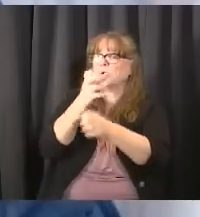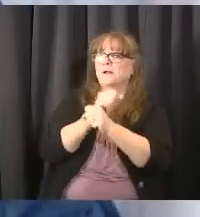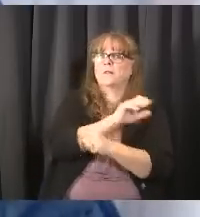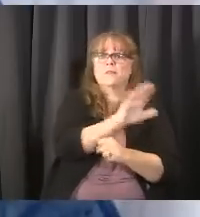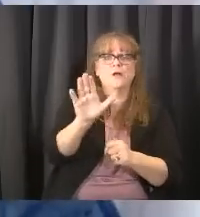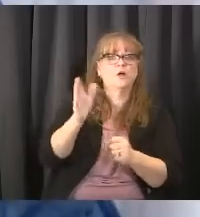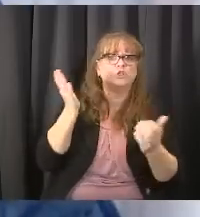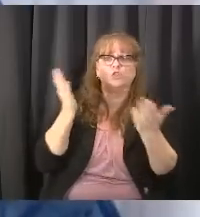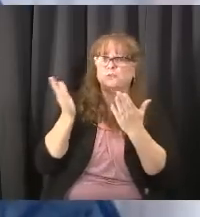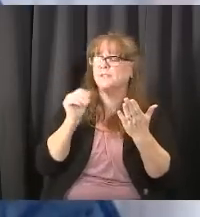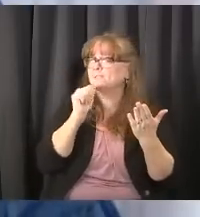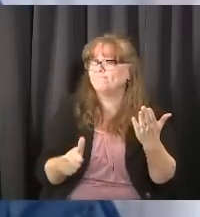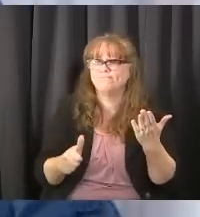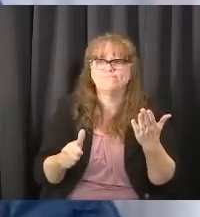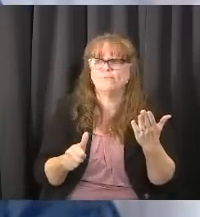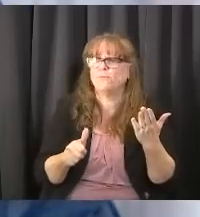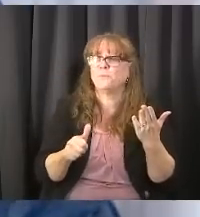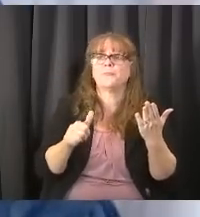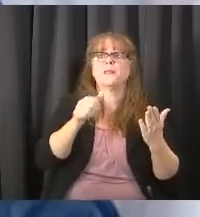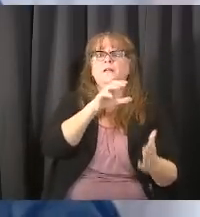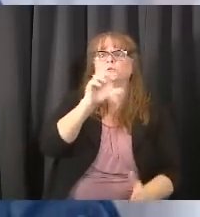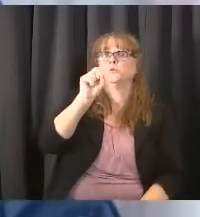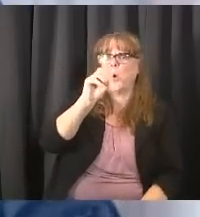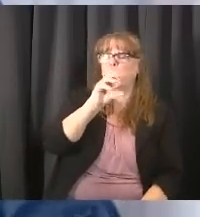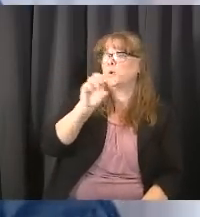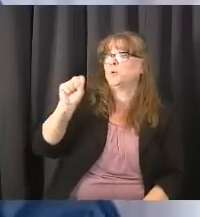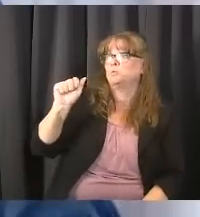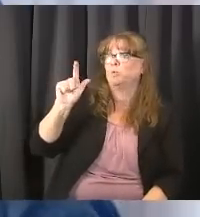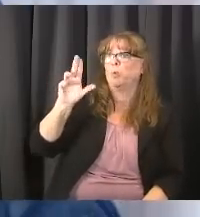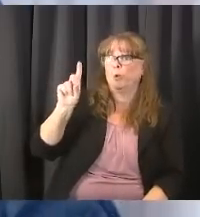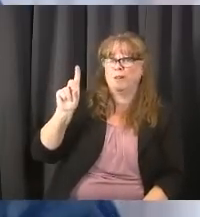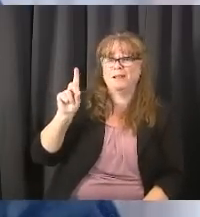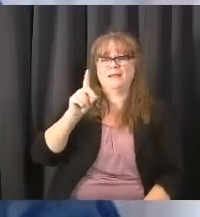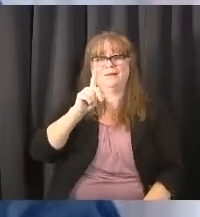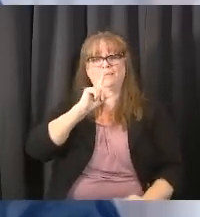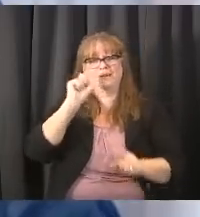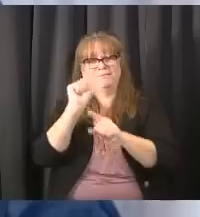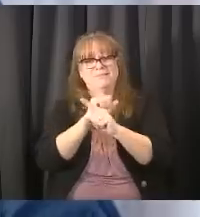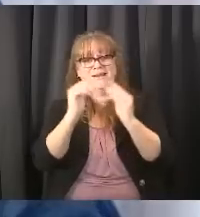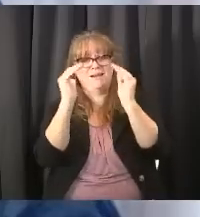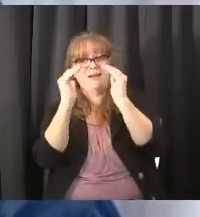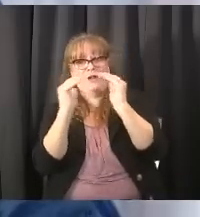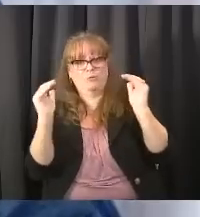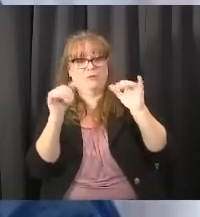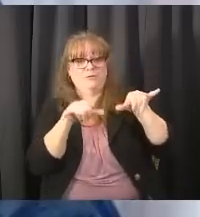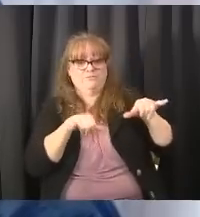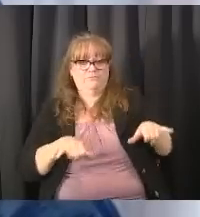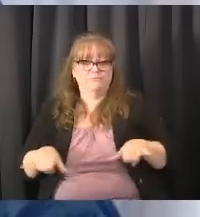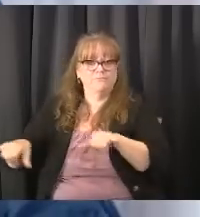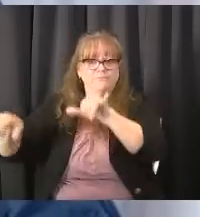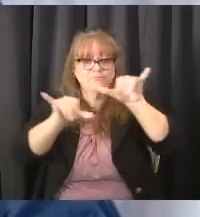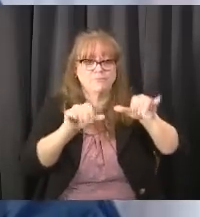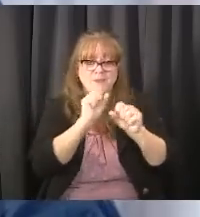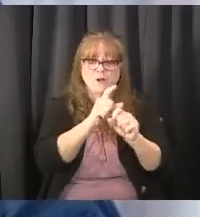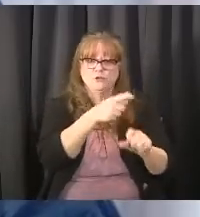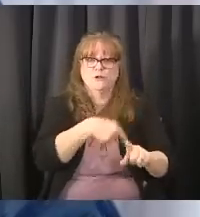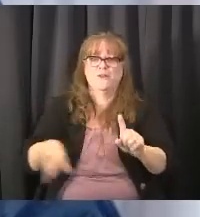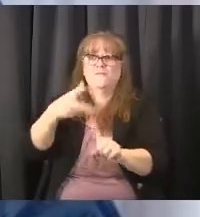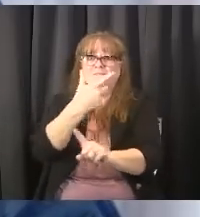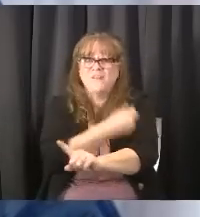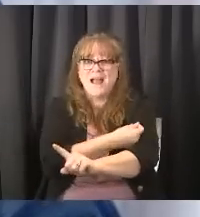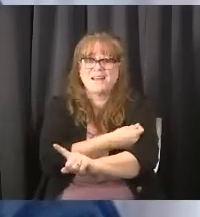in the distribution of the vaccine. In fact, the customers that Salud has are more likely to live in multi-generational households or be part